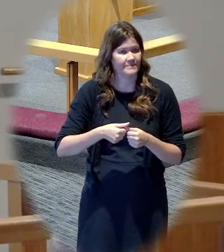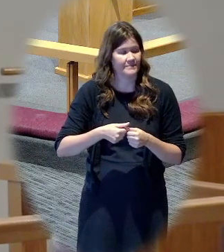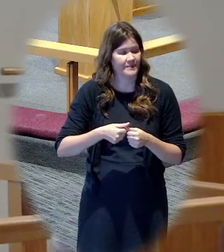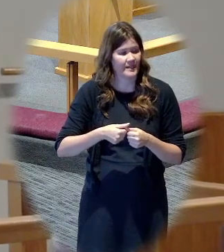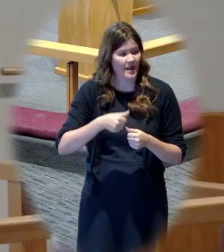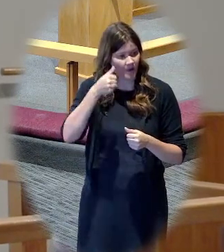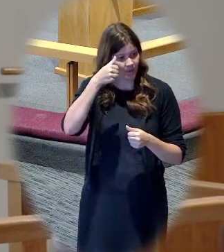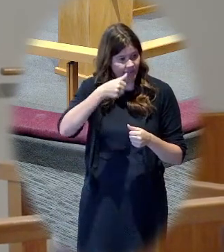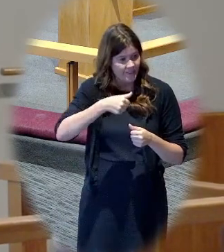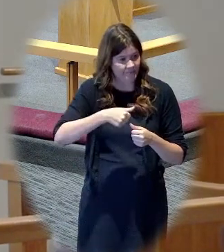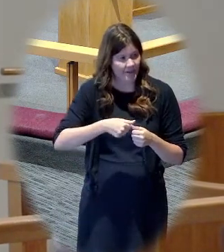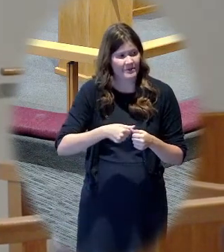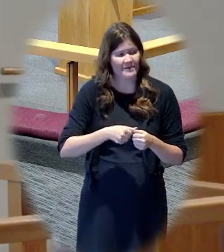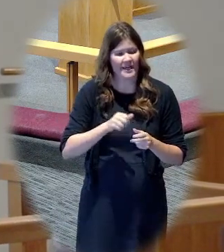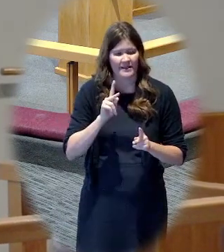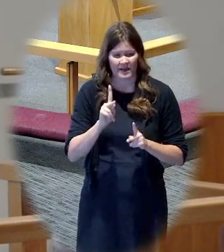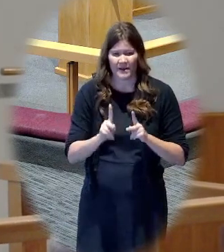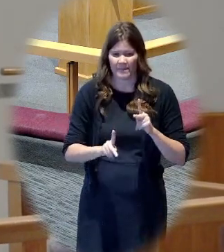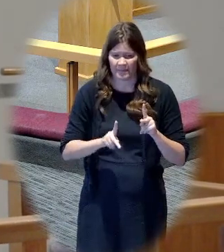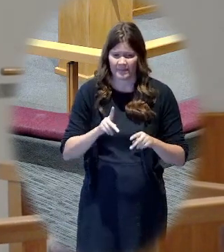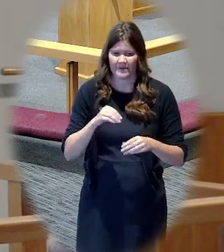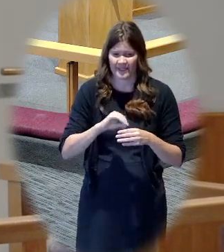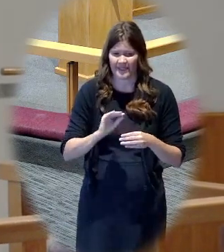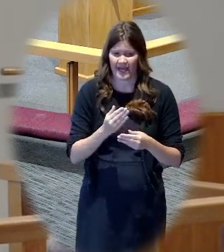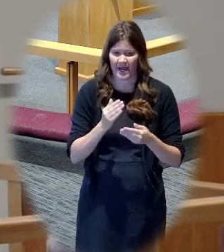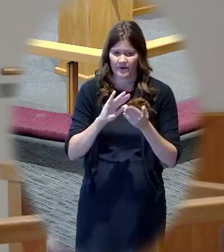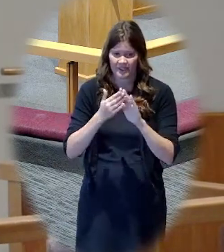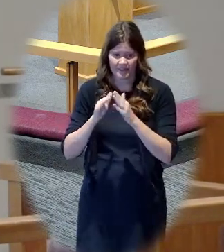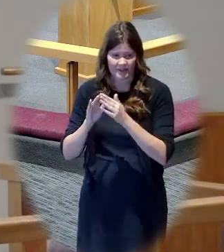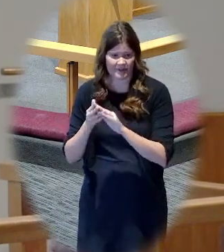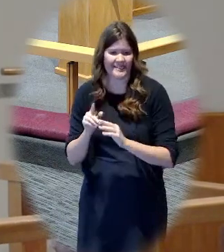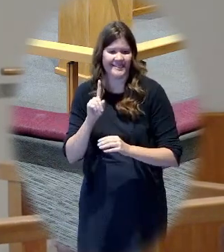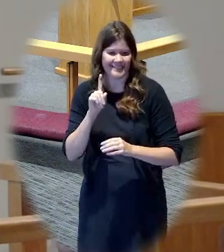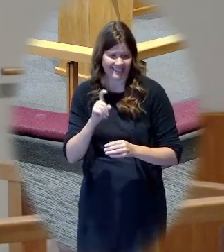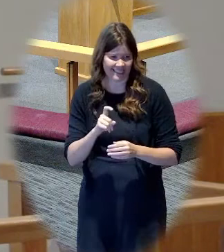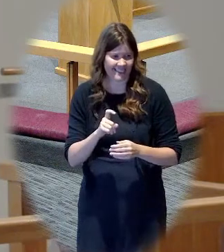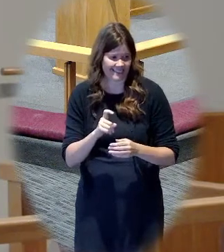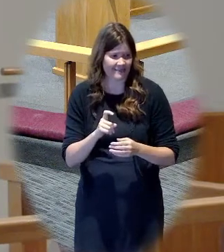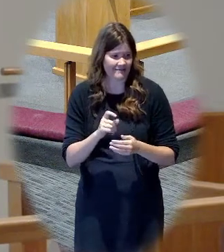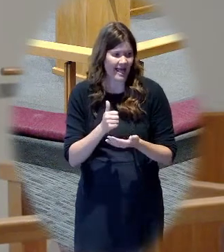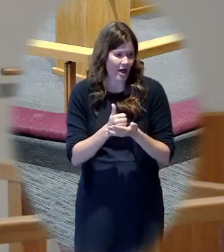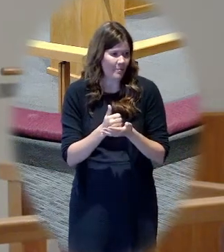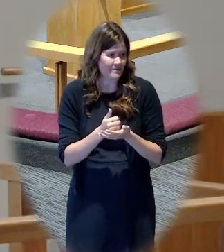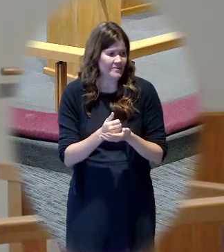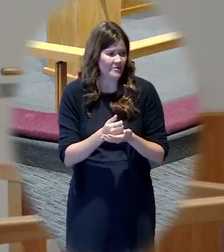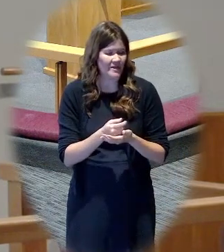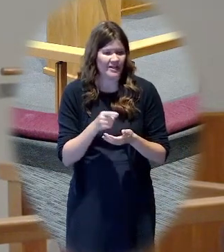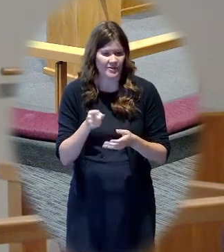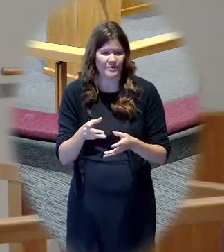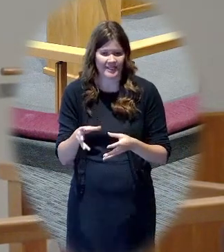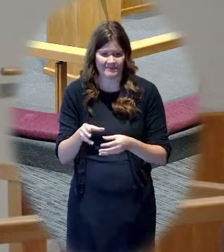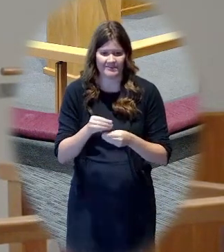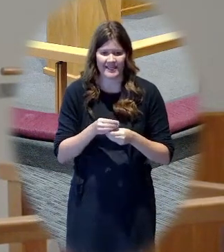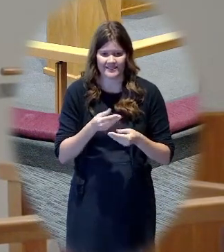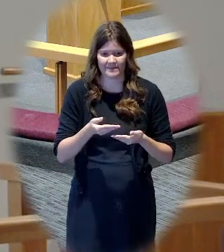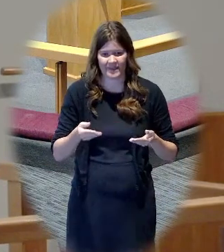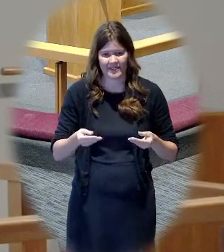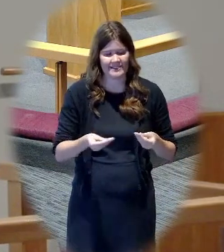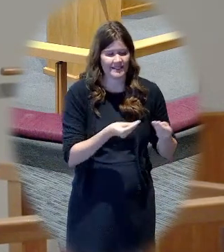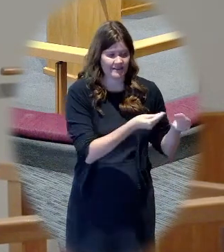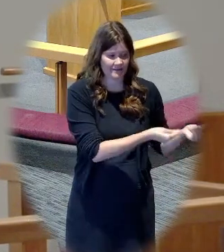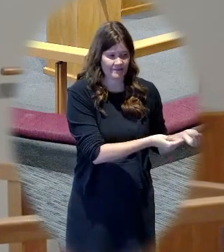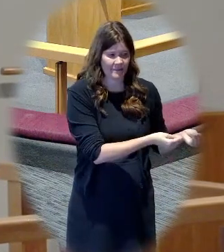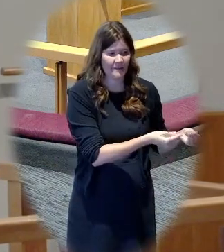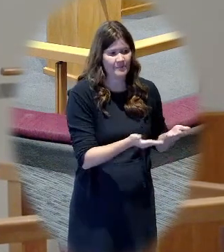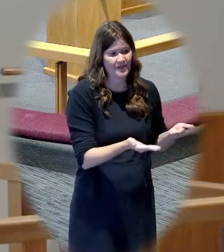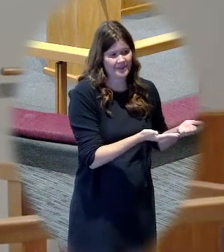remember less fortunate people in our neighborhood and community, and we'll put those things together and deliver those as an extra